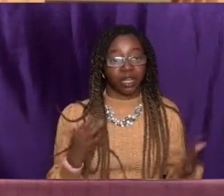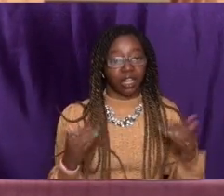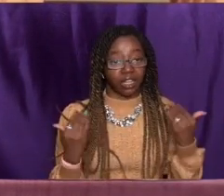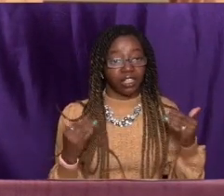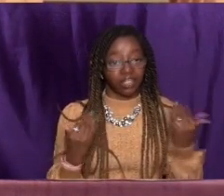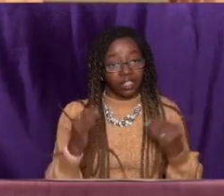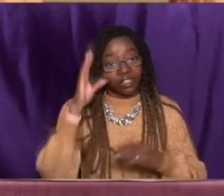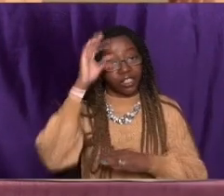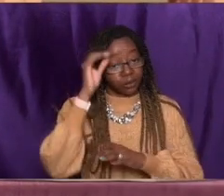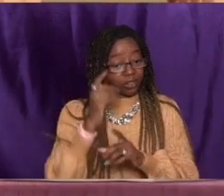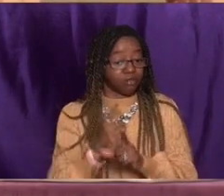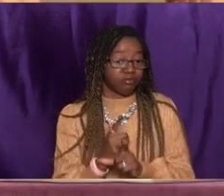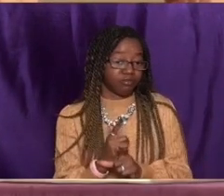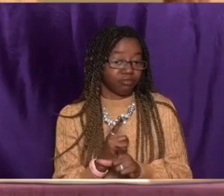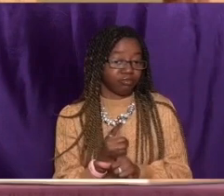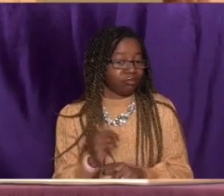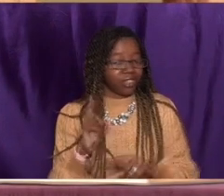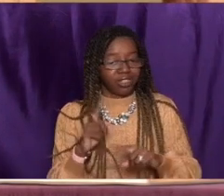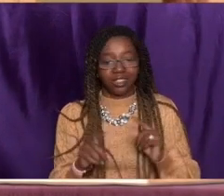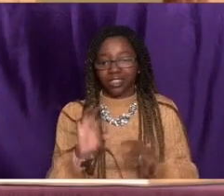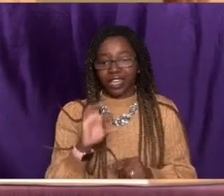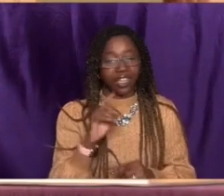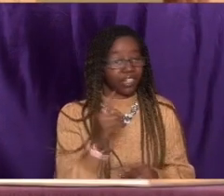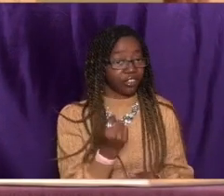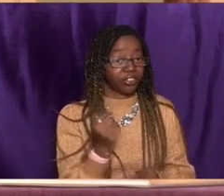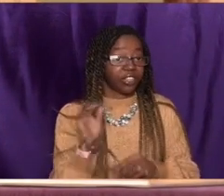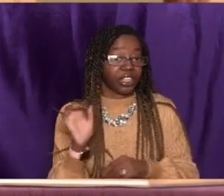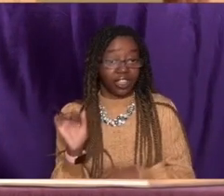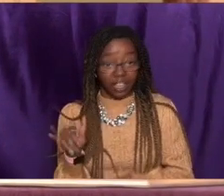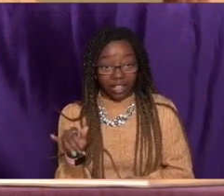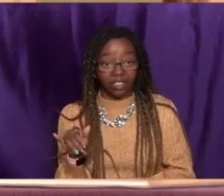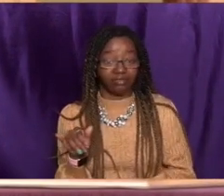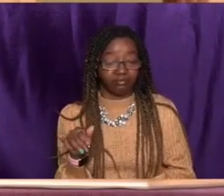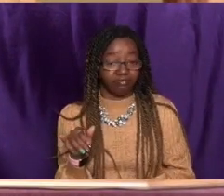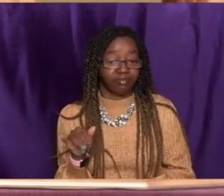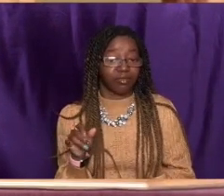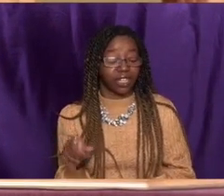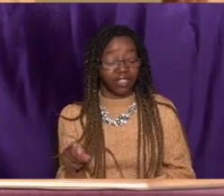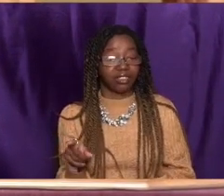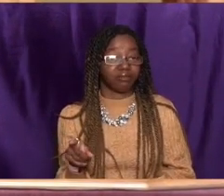brother. And so he can't fit that, so he is...